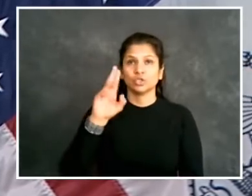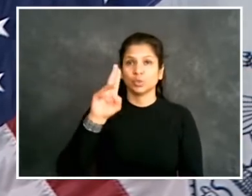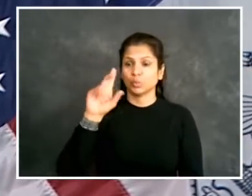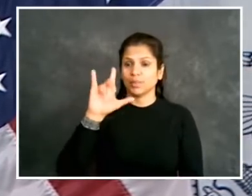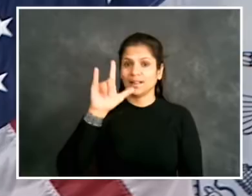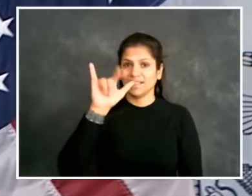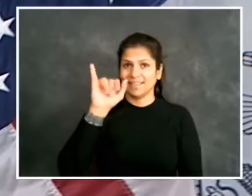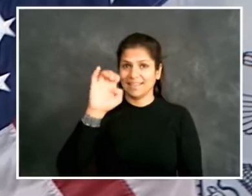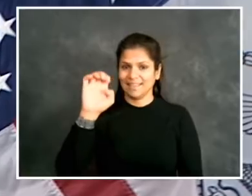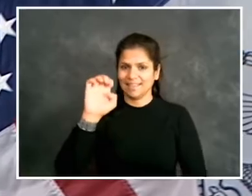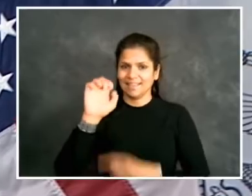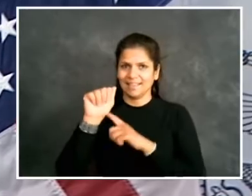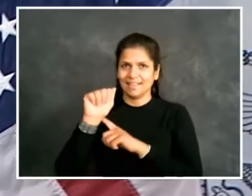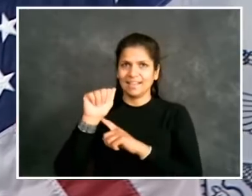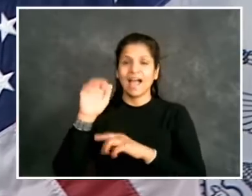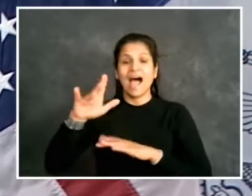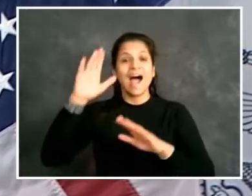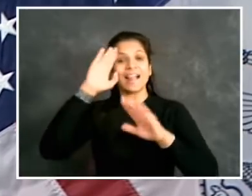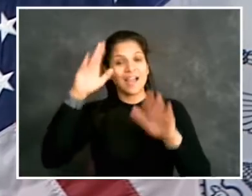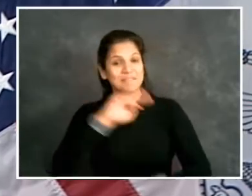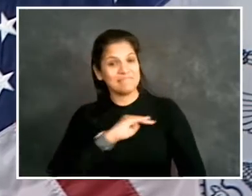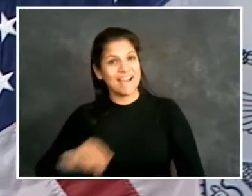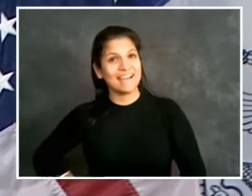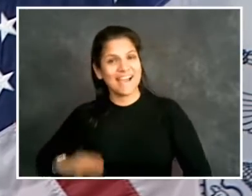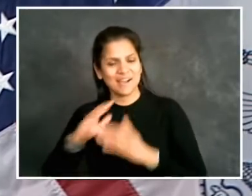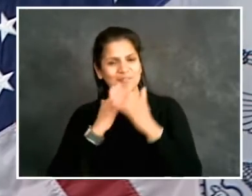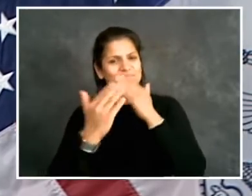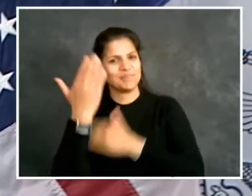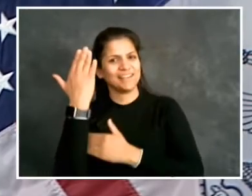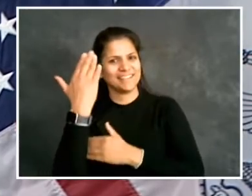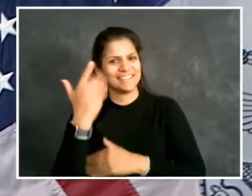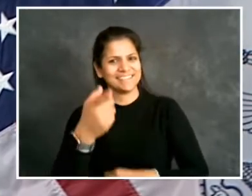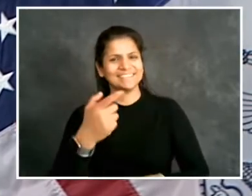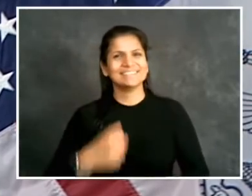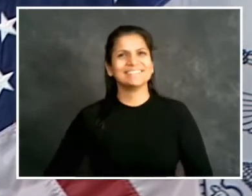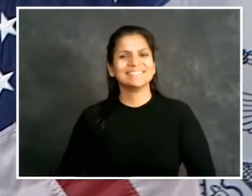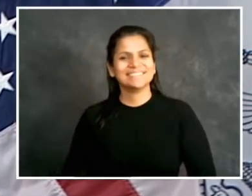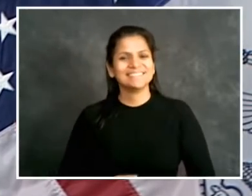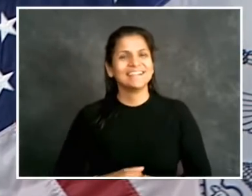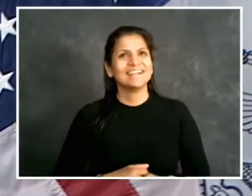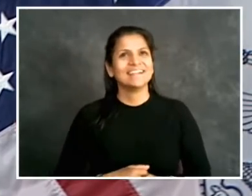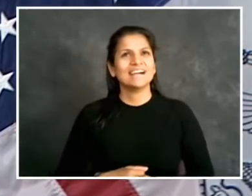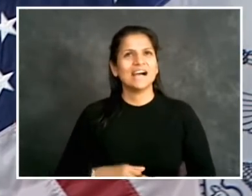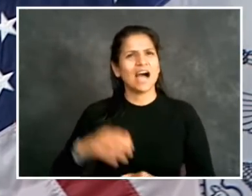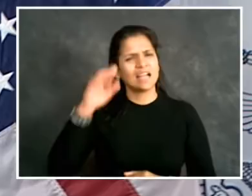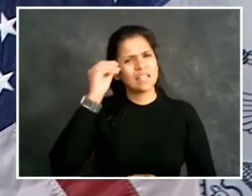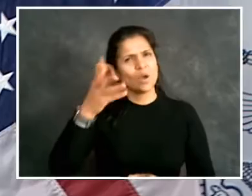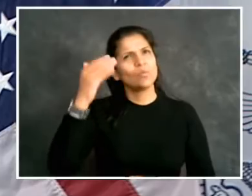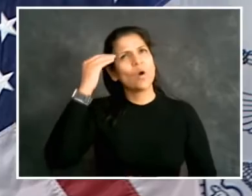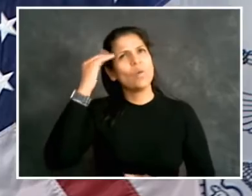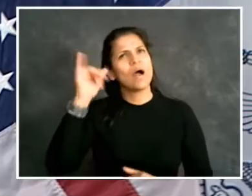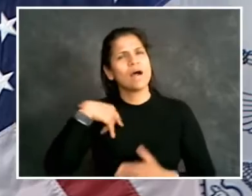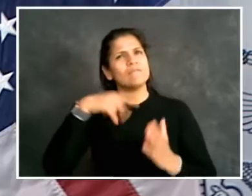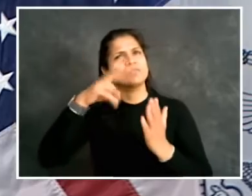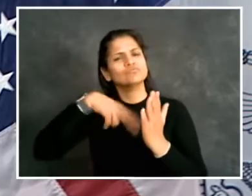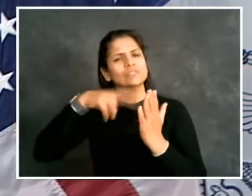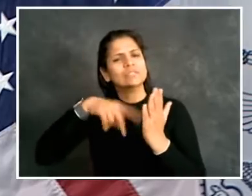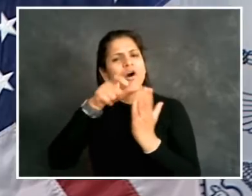a question. I've seen and reported a chronic rat infestation. It has been a swarm of rats coming out of the sewer